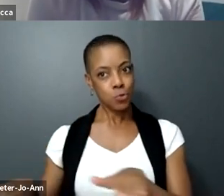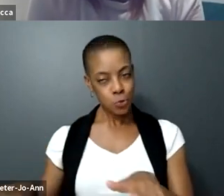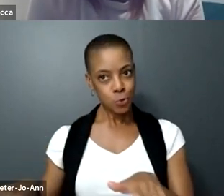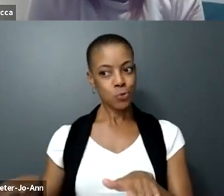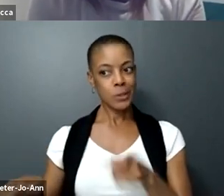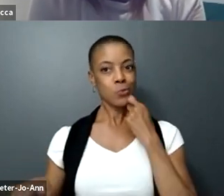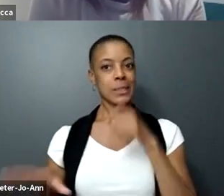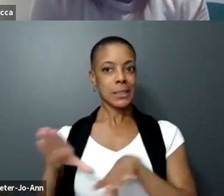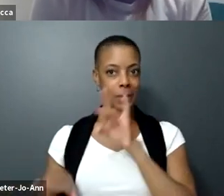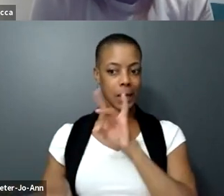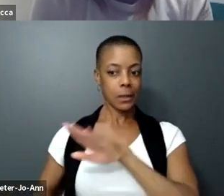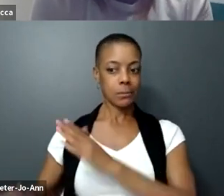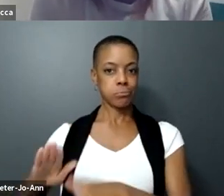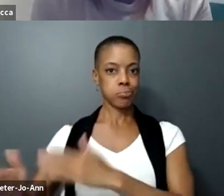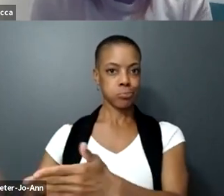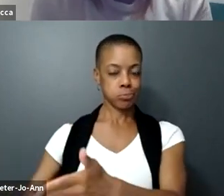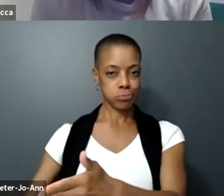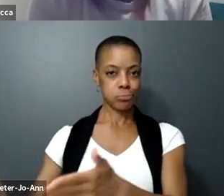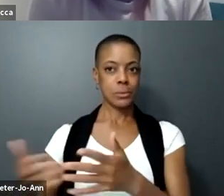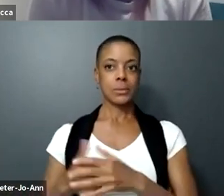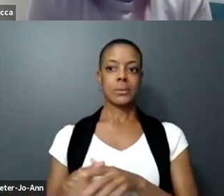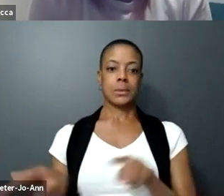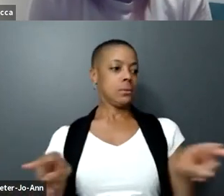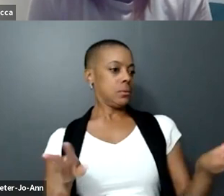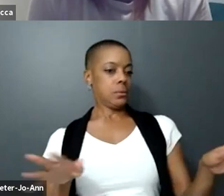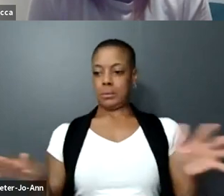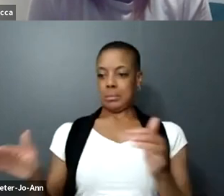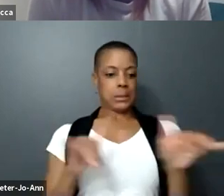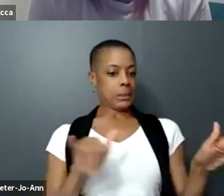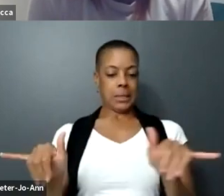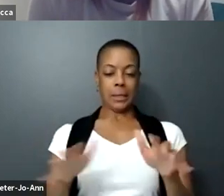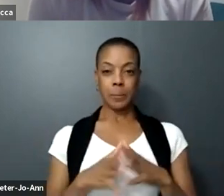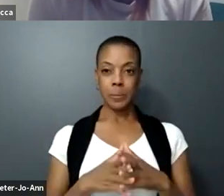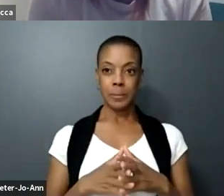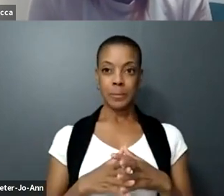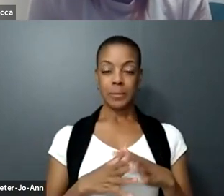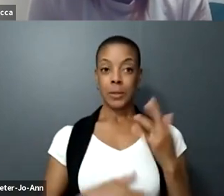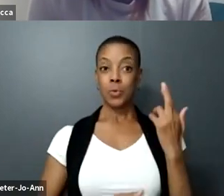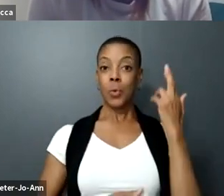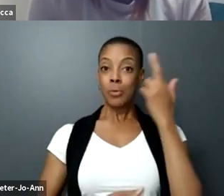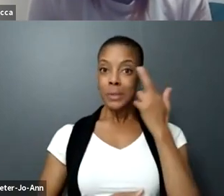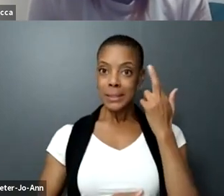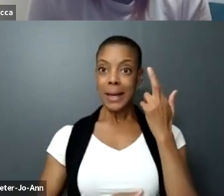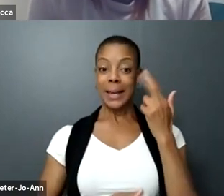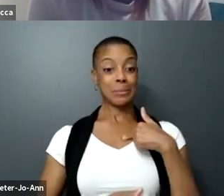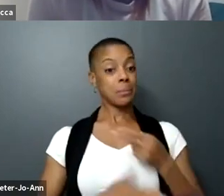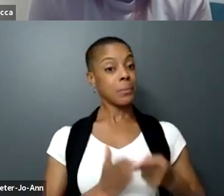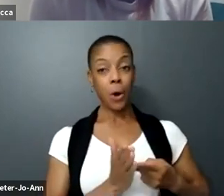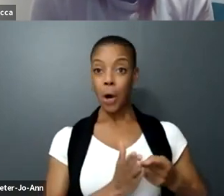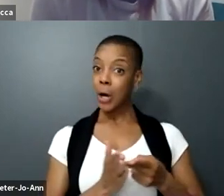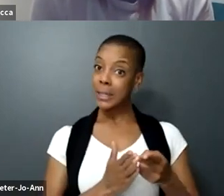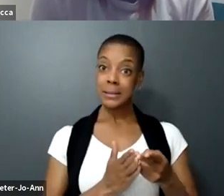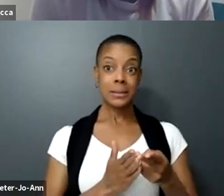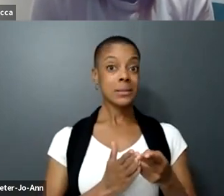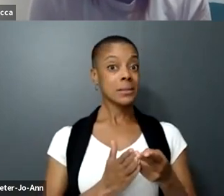while. But I realized that just being honest with them